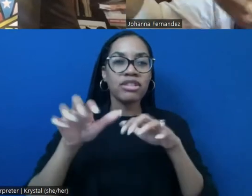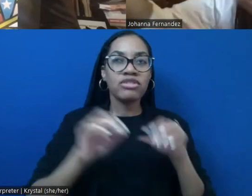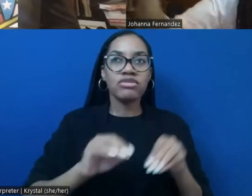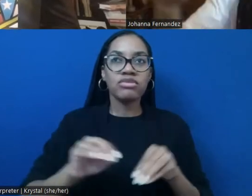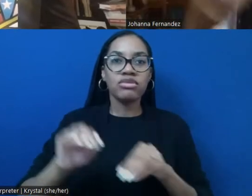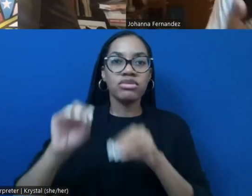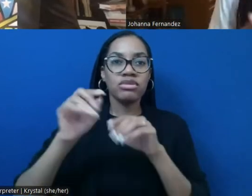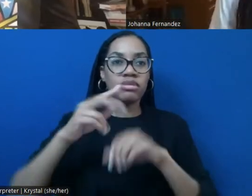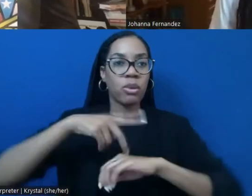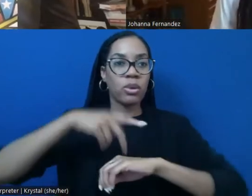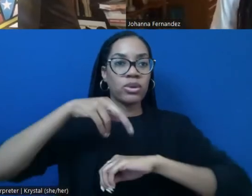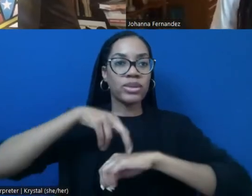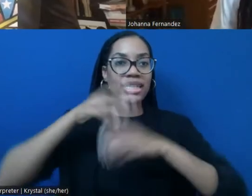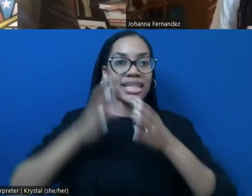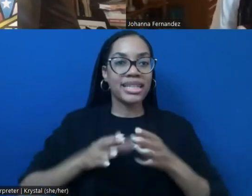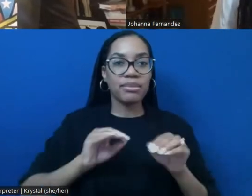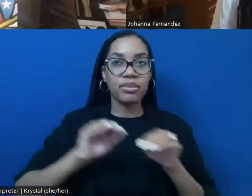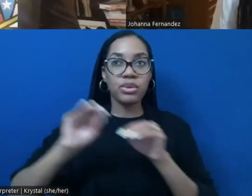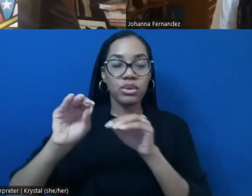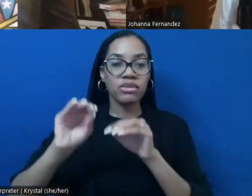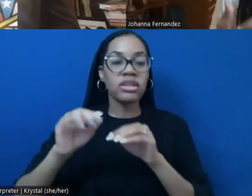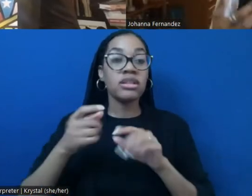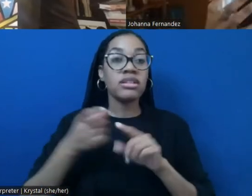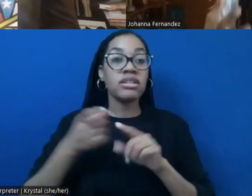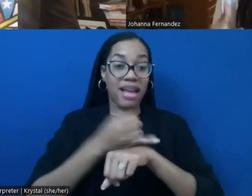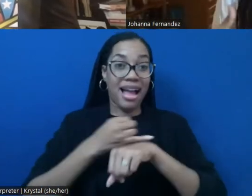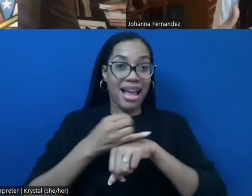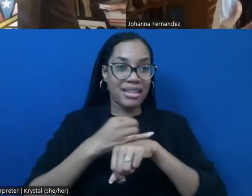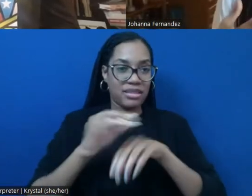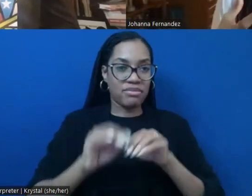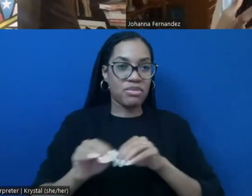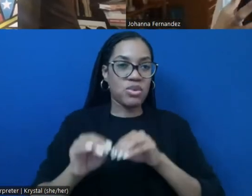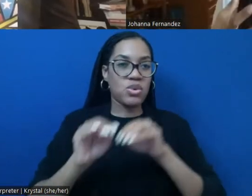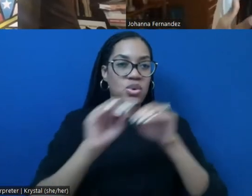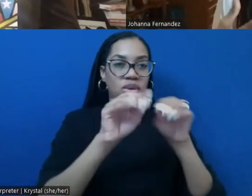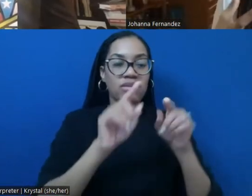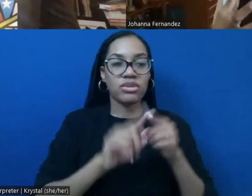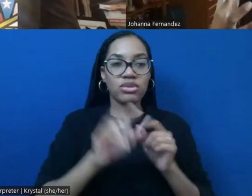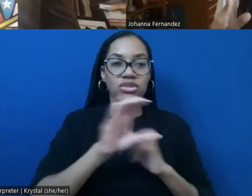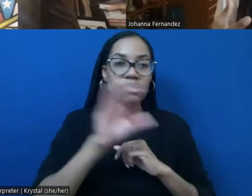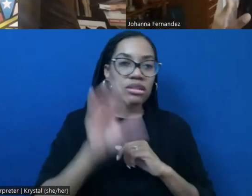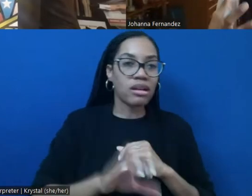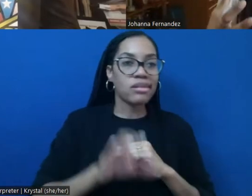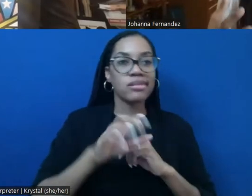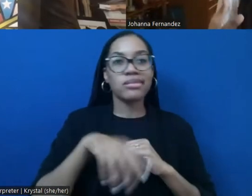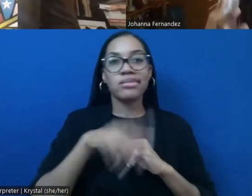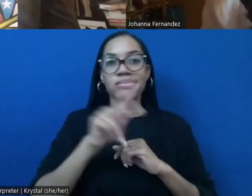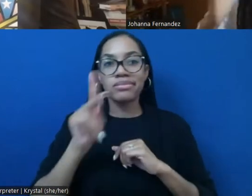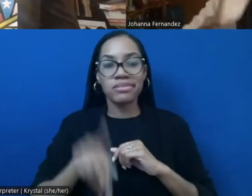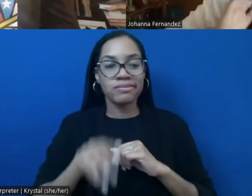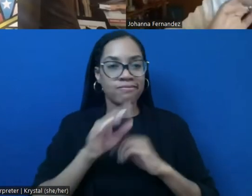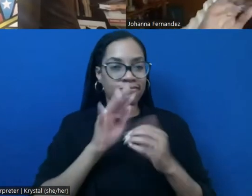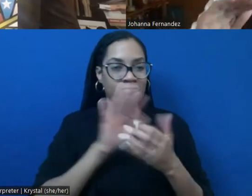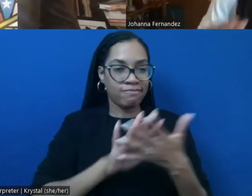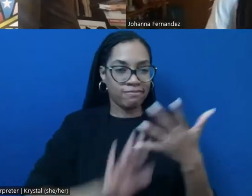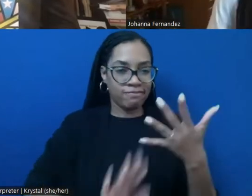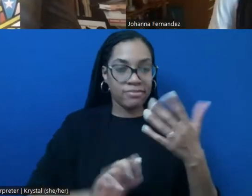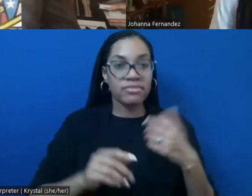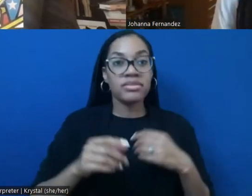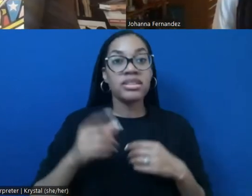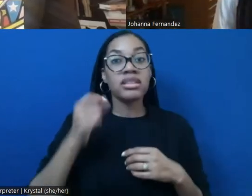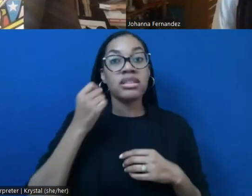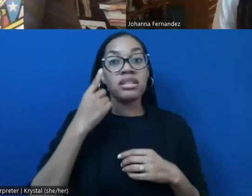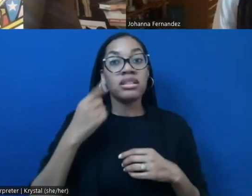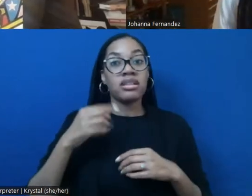island to cities like Chicago, New York, and Philadelphia. A third of the people of the island of Puerto Rico were